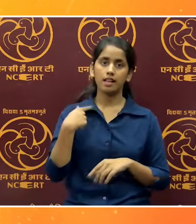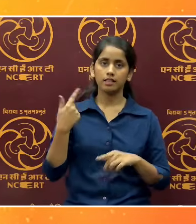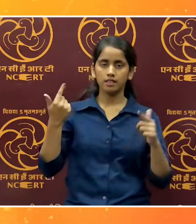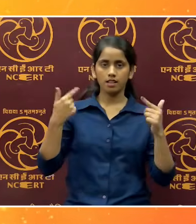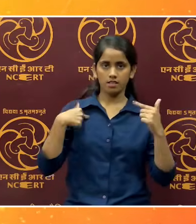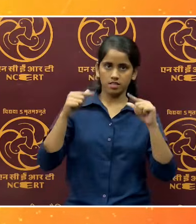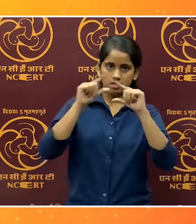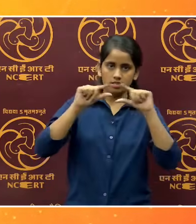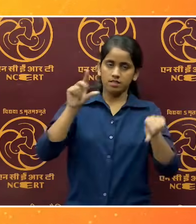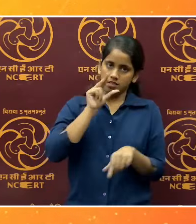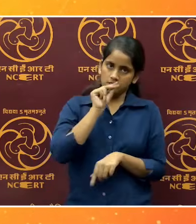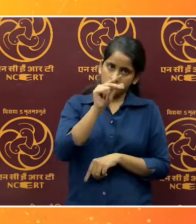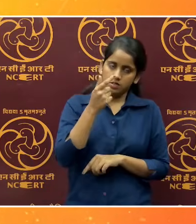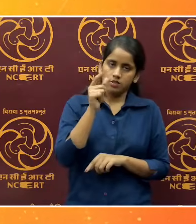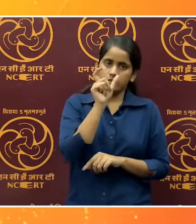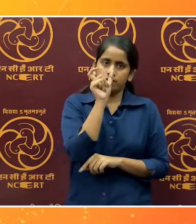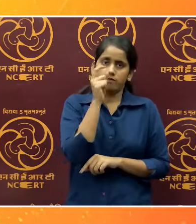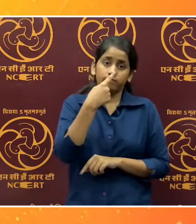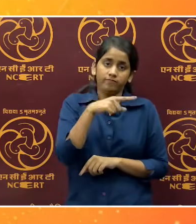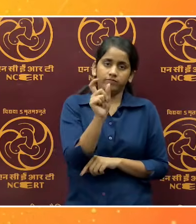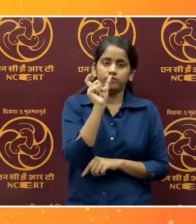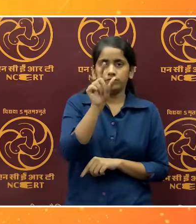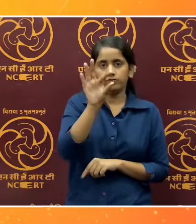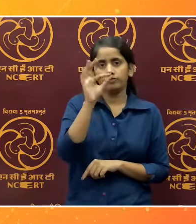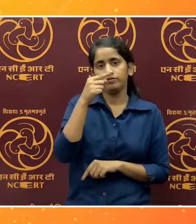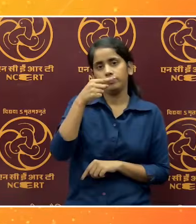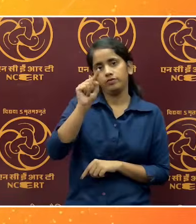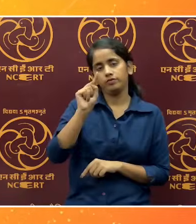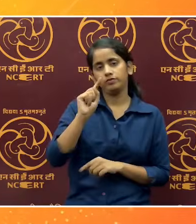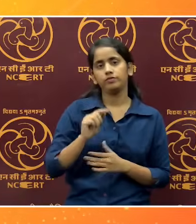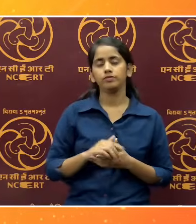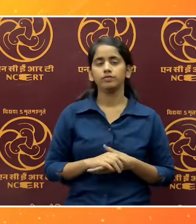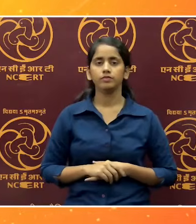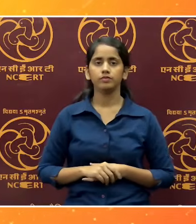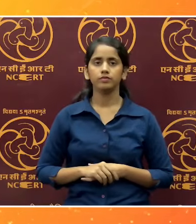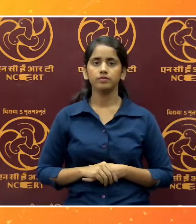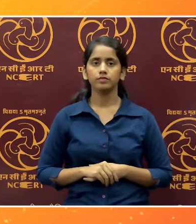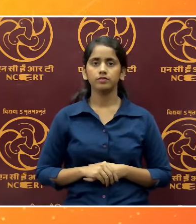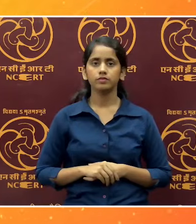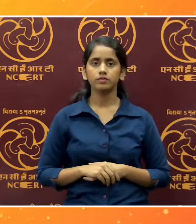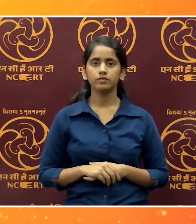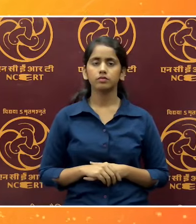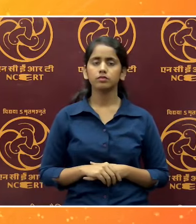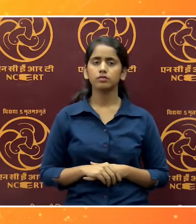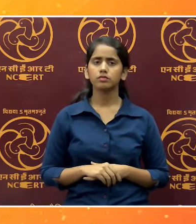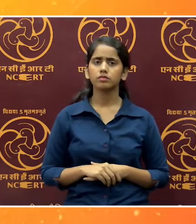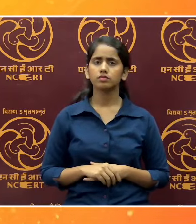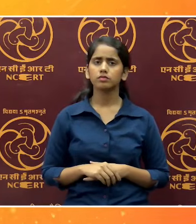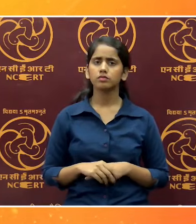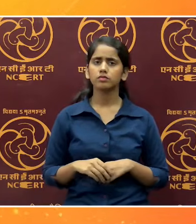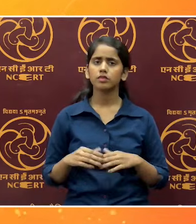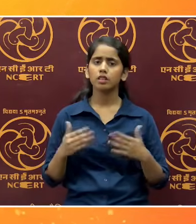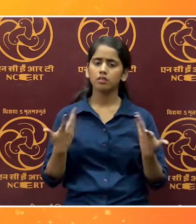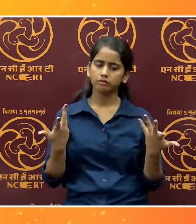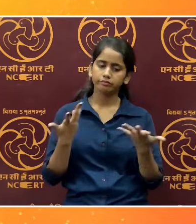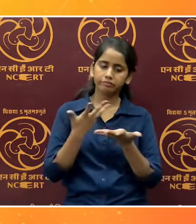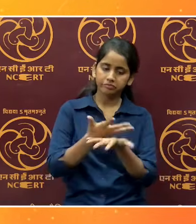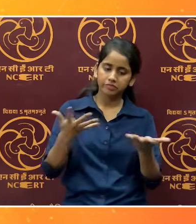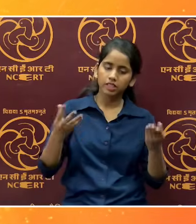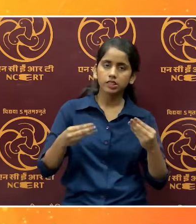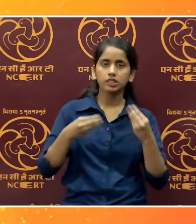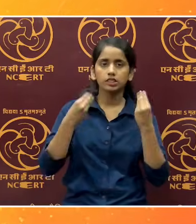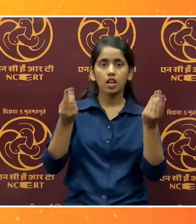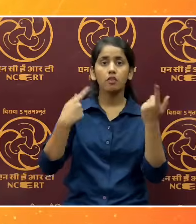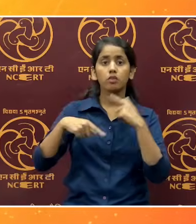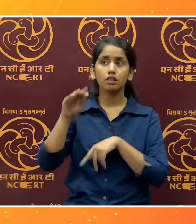the correct word to fill in the blank. So, this could be modified by listening. You can also give them the material and also make